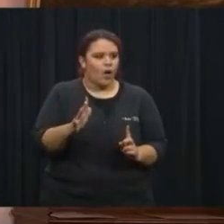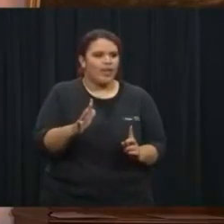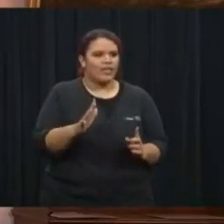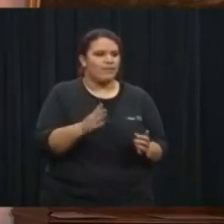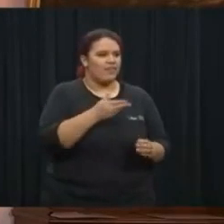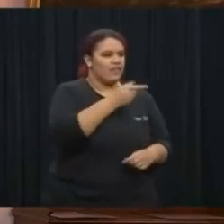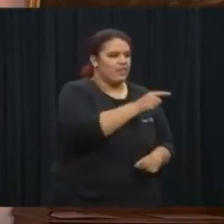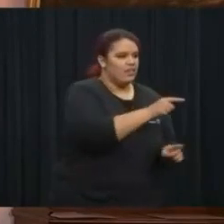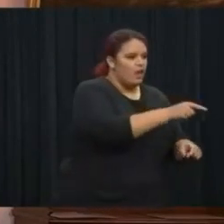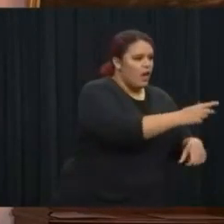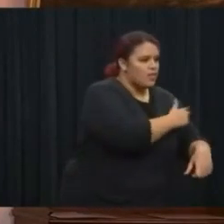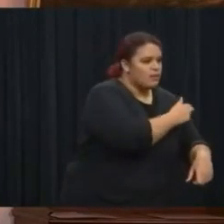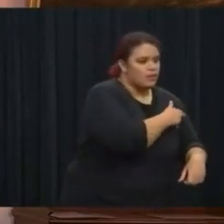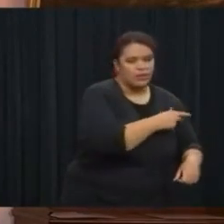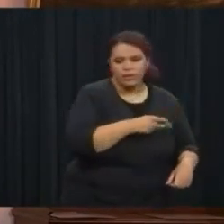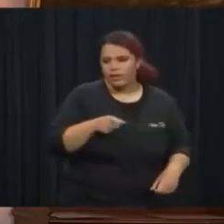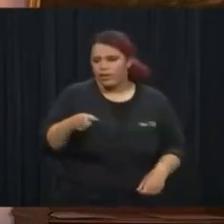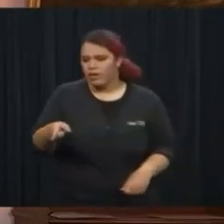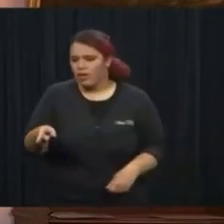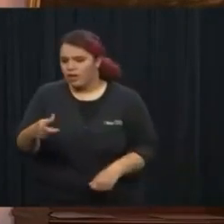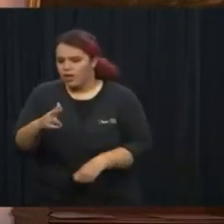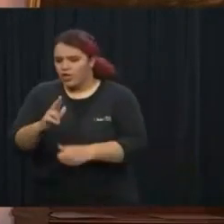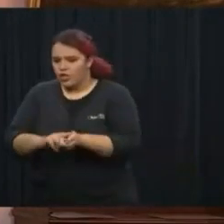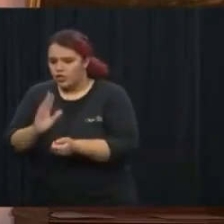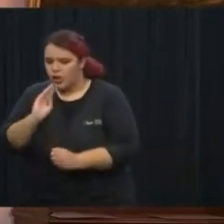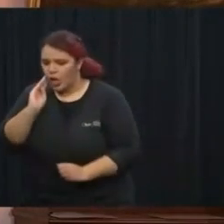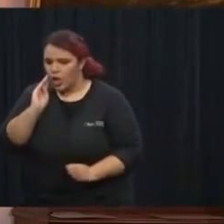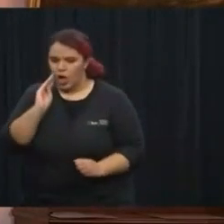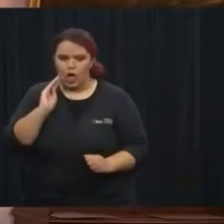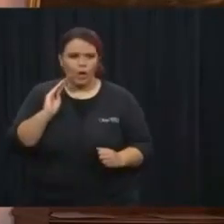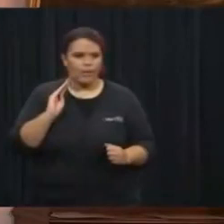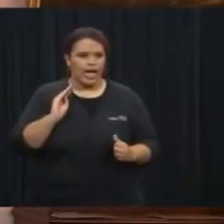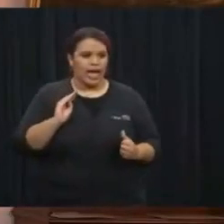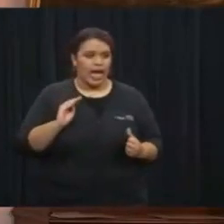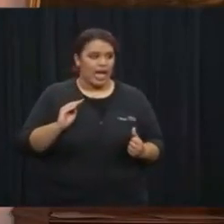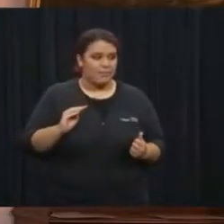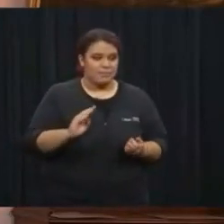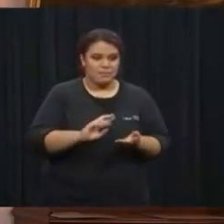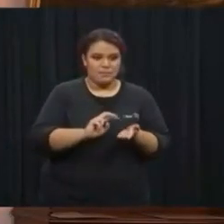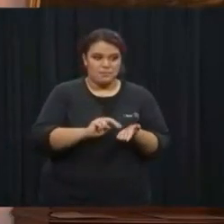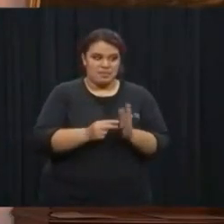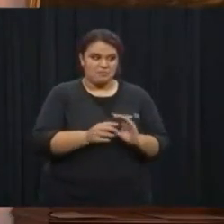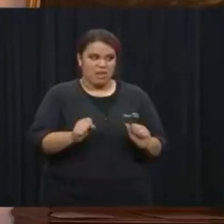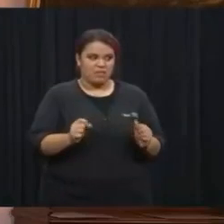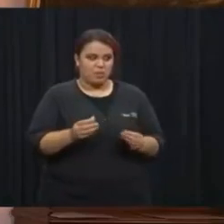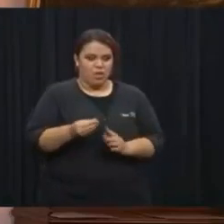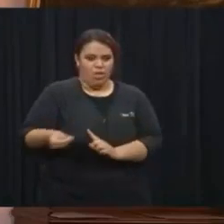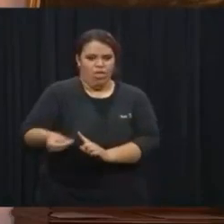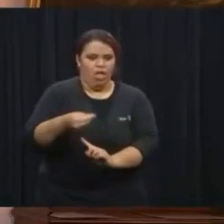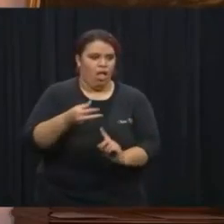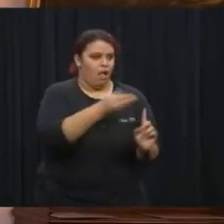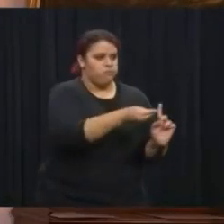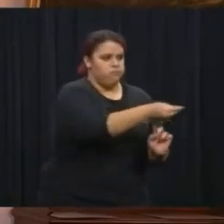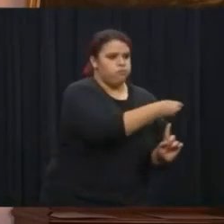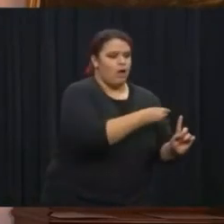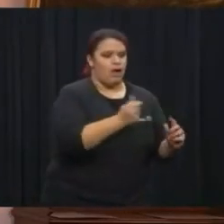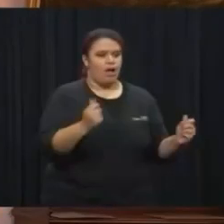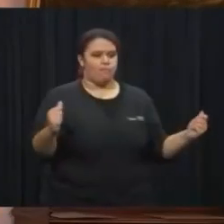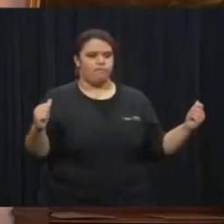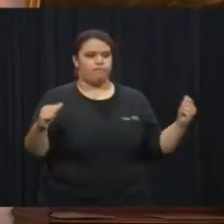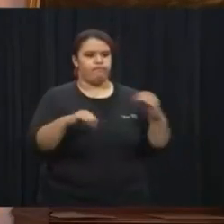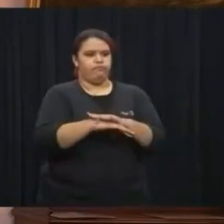because that crossed my mind. So what I'm saying by cluster is it's really an epidemiologic term,